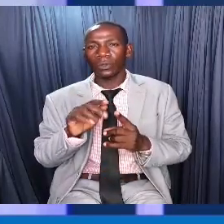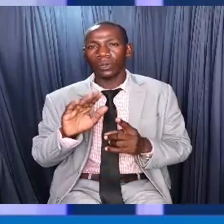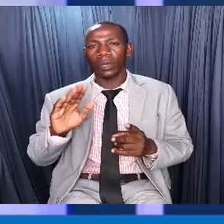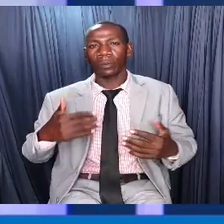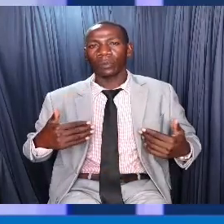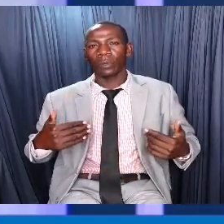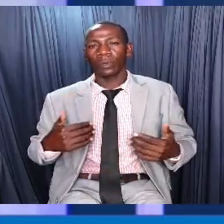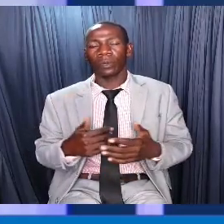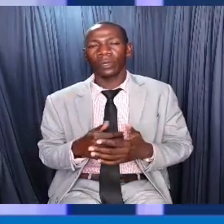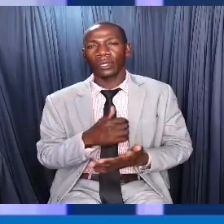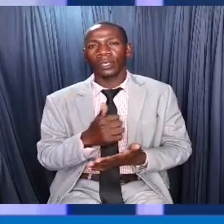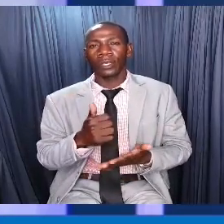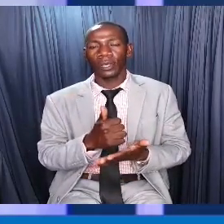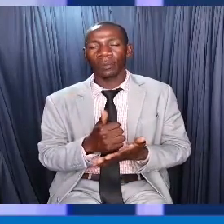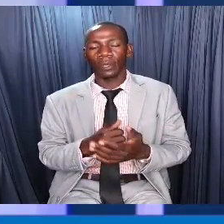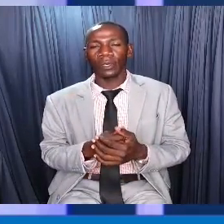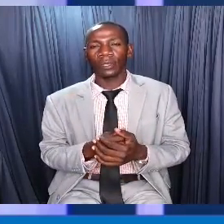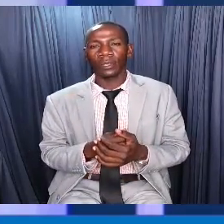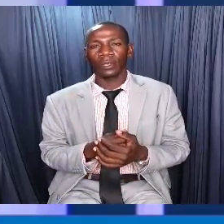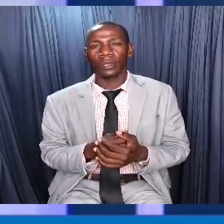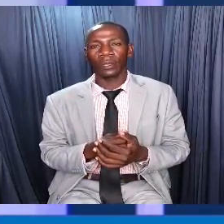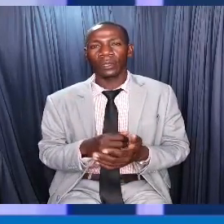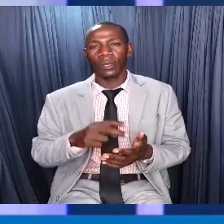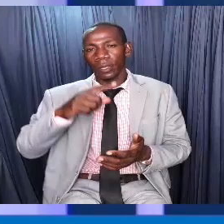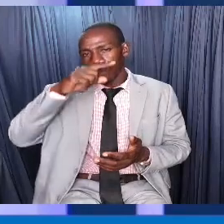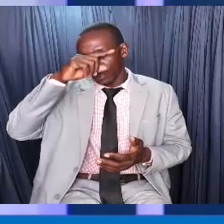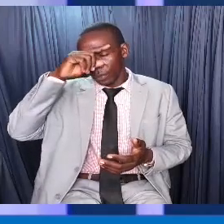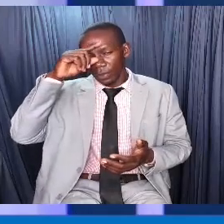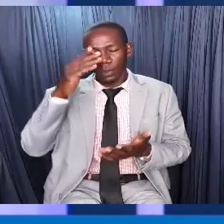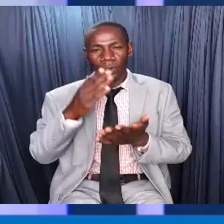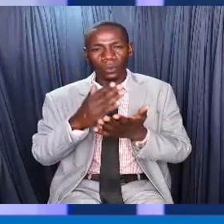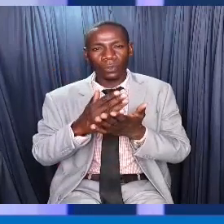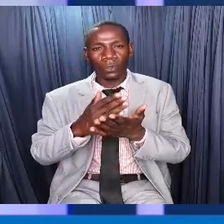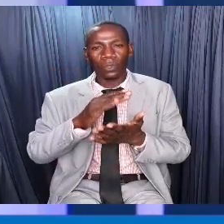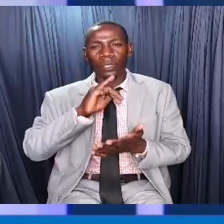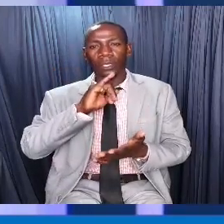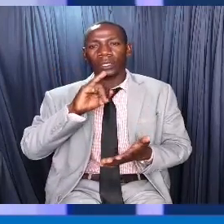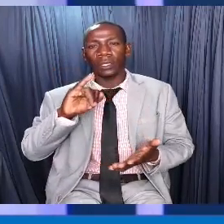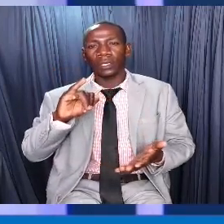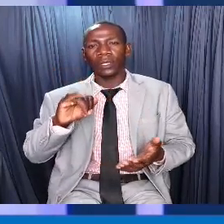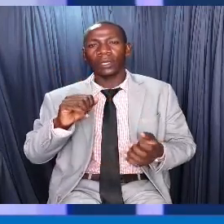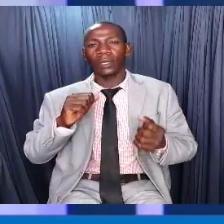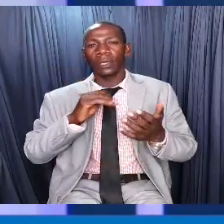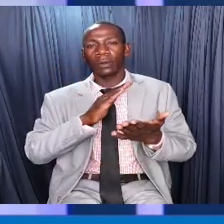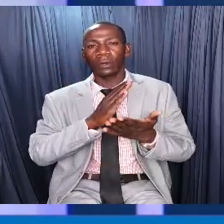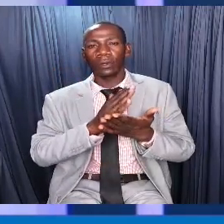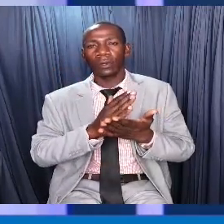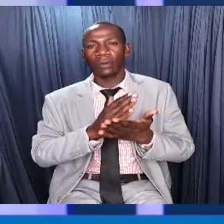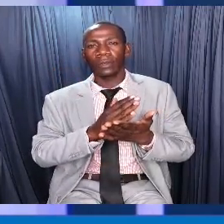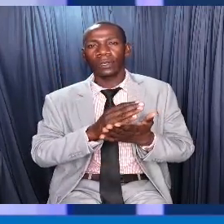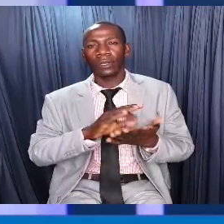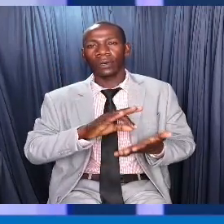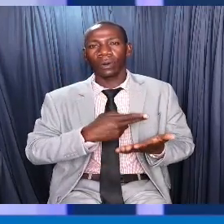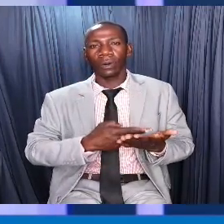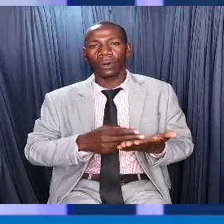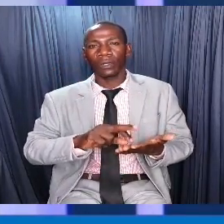testified openly. Bwana Yesu asifiwe sana. Amen. Maana kweli ndio furaha ya Roho Mtakatifu. The truth is the gladness of the Holy Spirit. Bwana